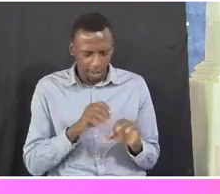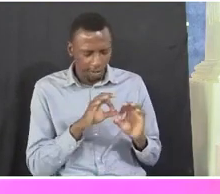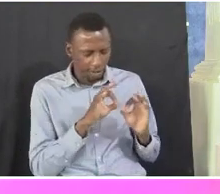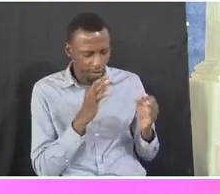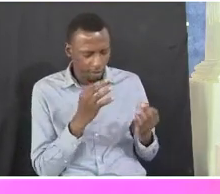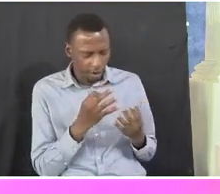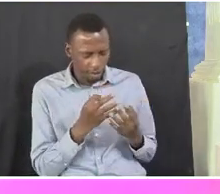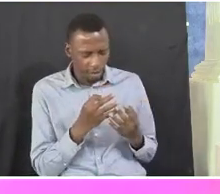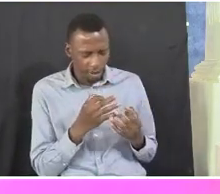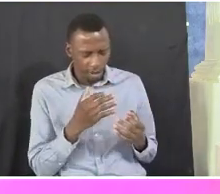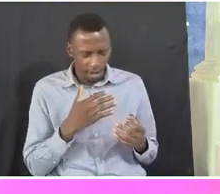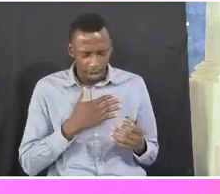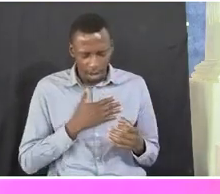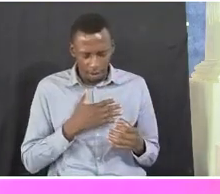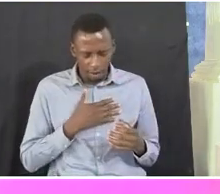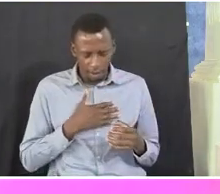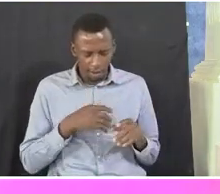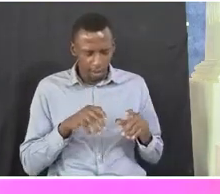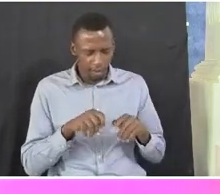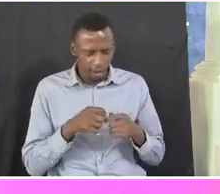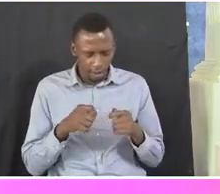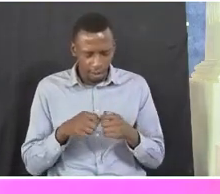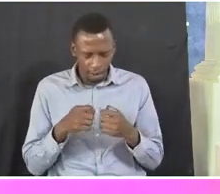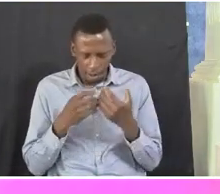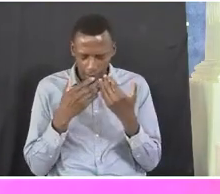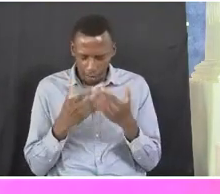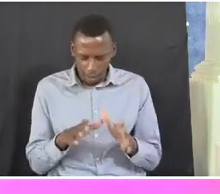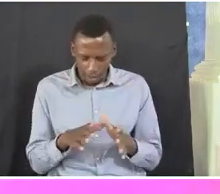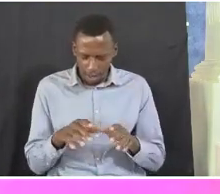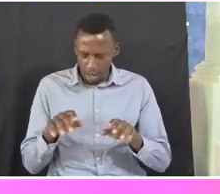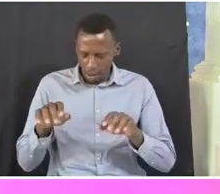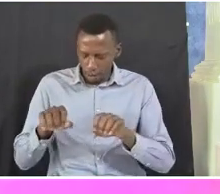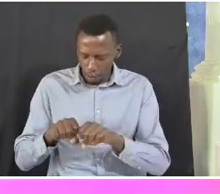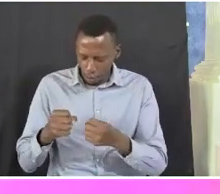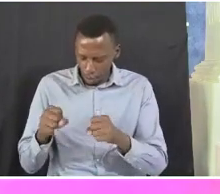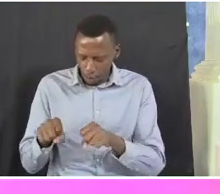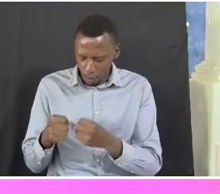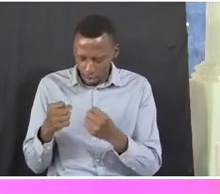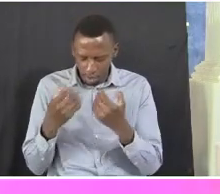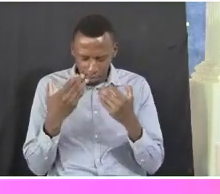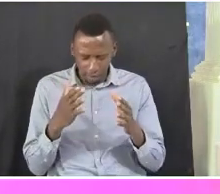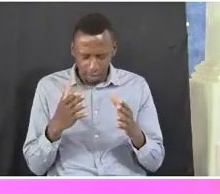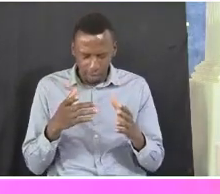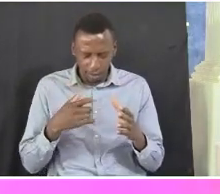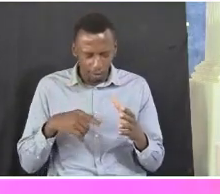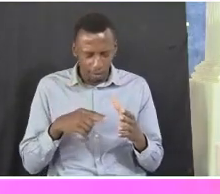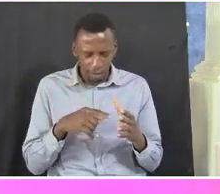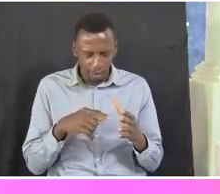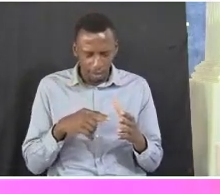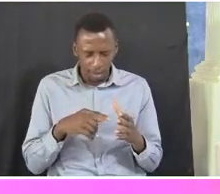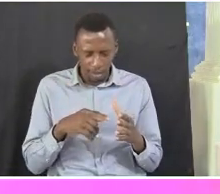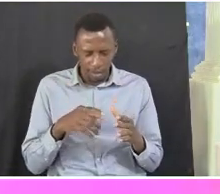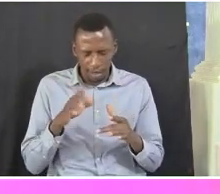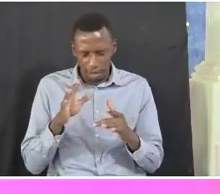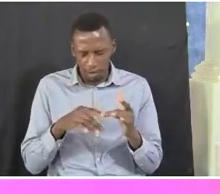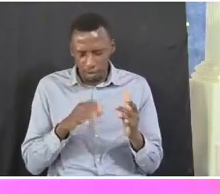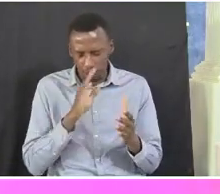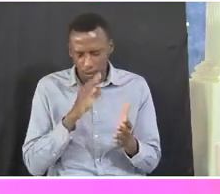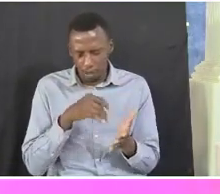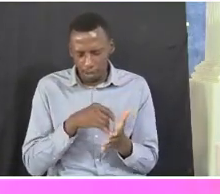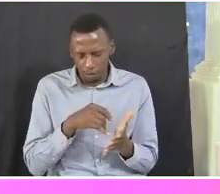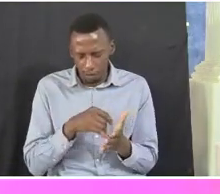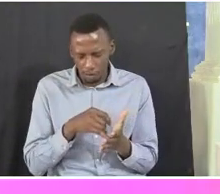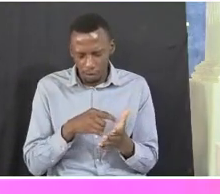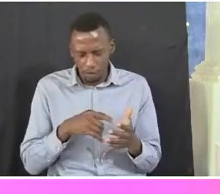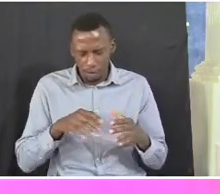families are shattered, are broken? We can't be involved. How can we be